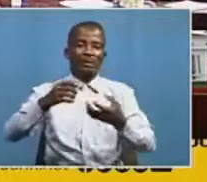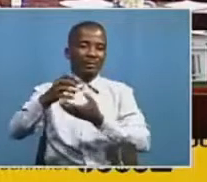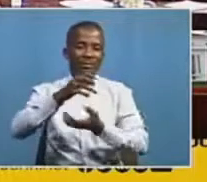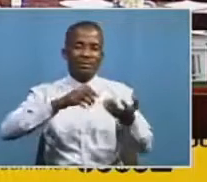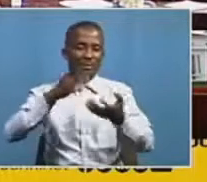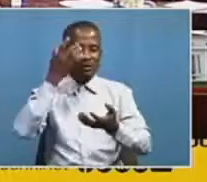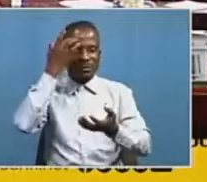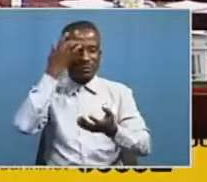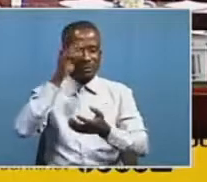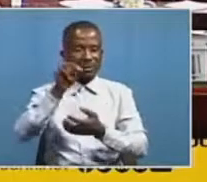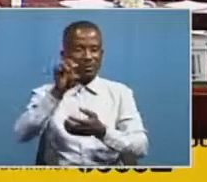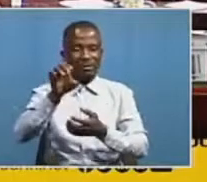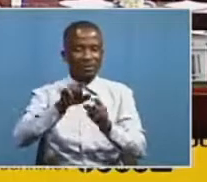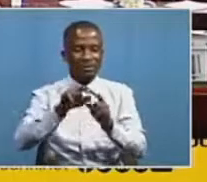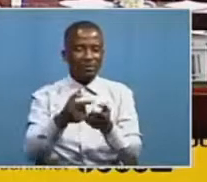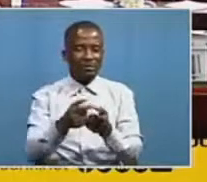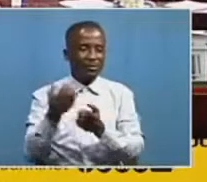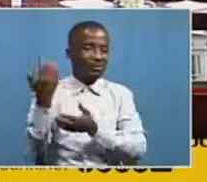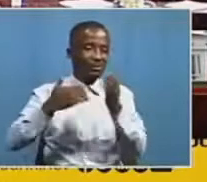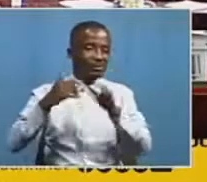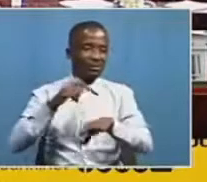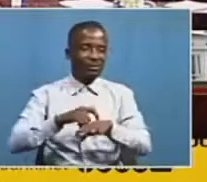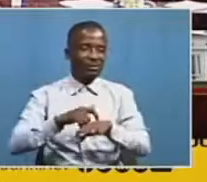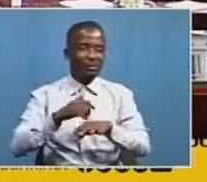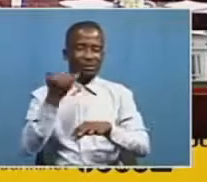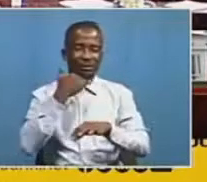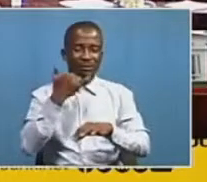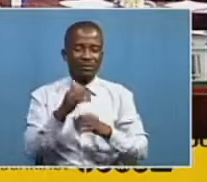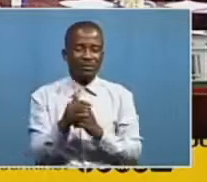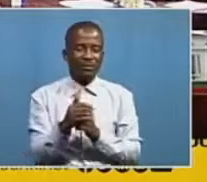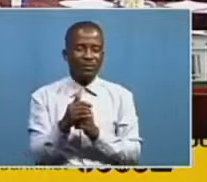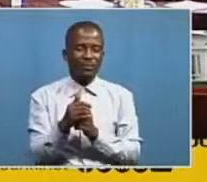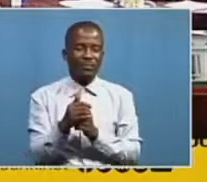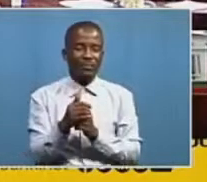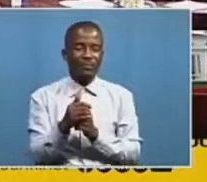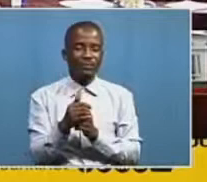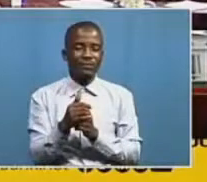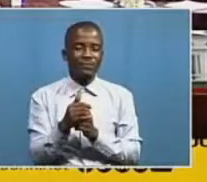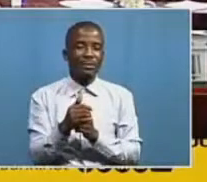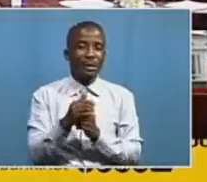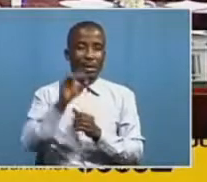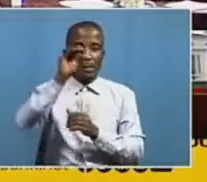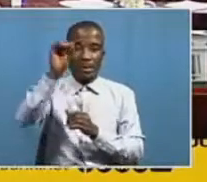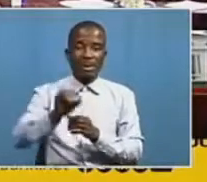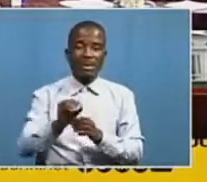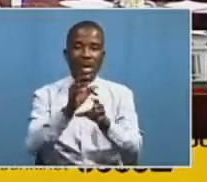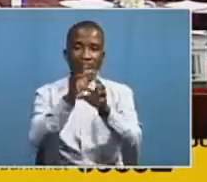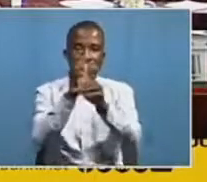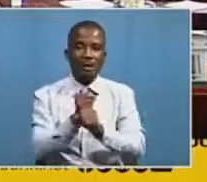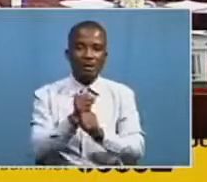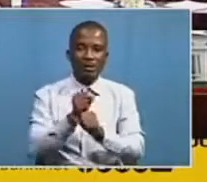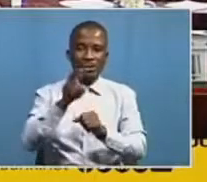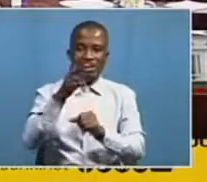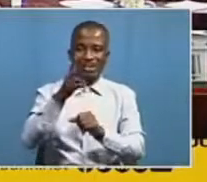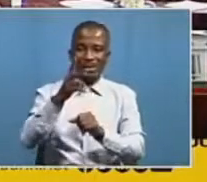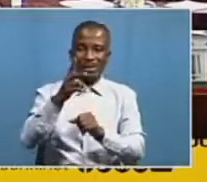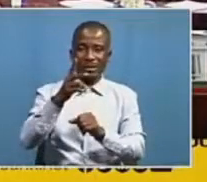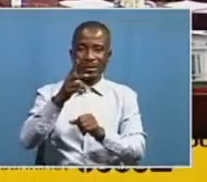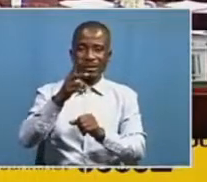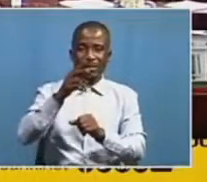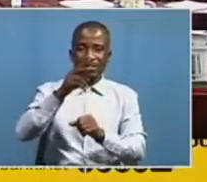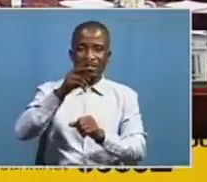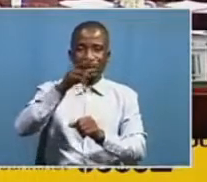press conference to arrive at the calculation, the conclusion that the percentage of valid votes for second respondent will not